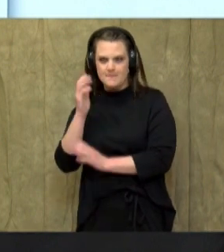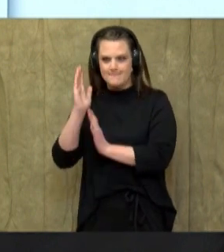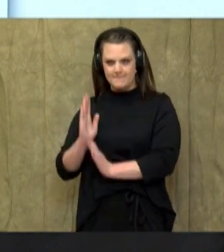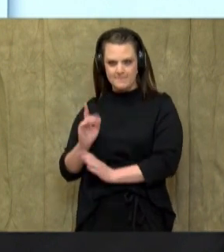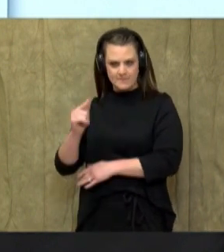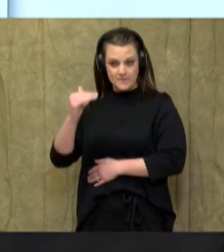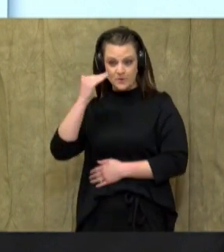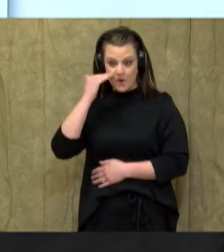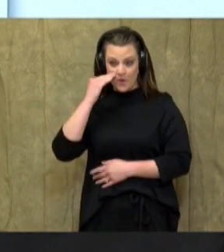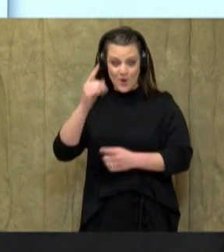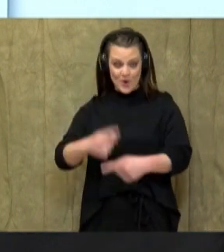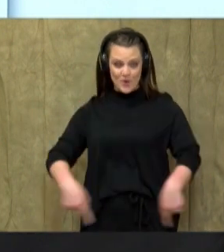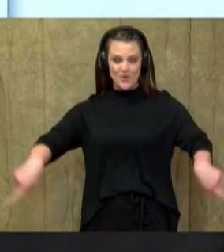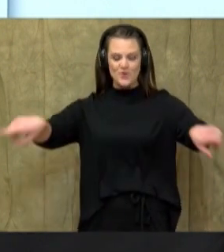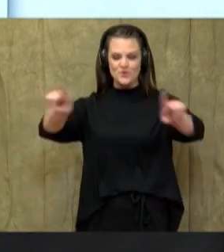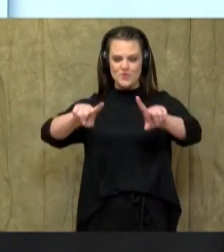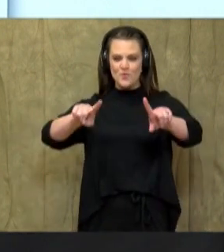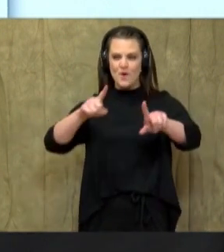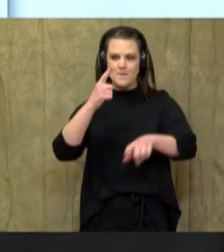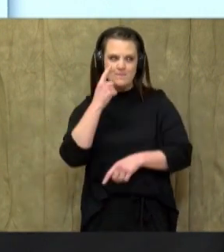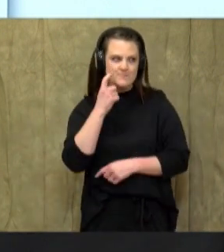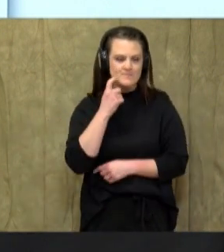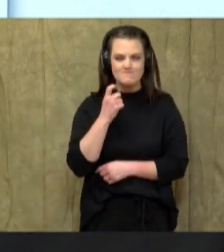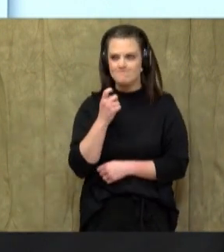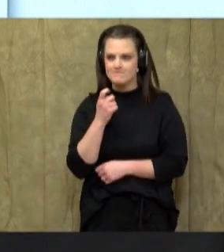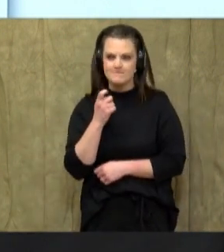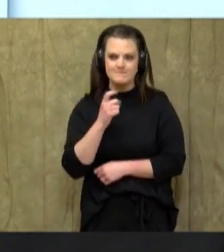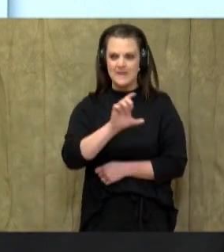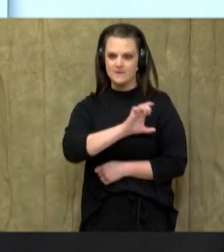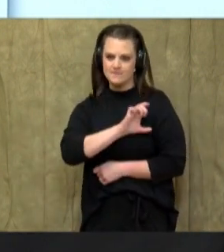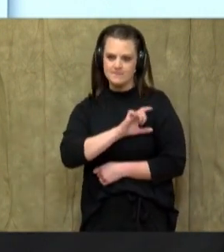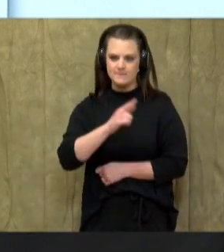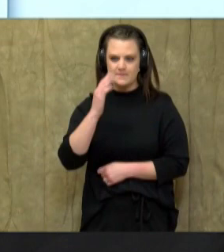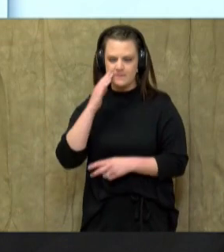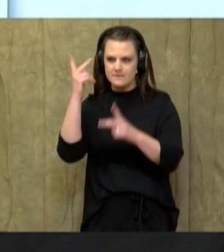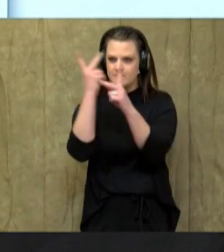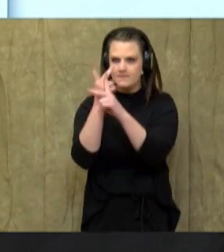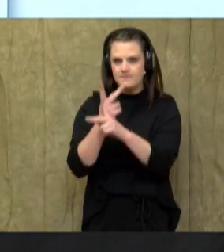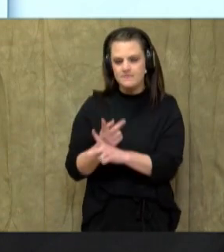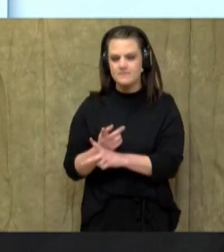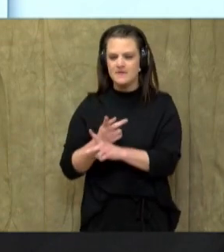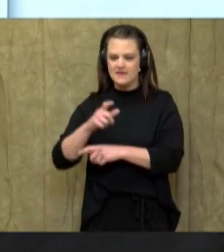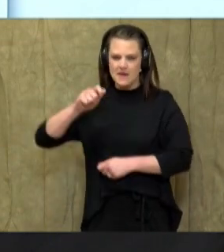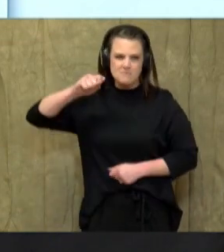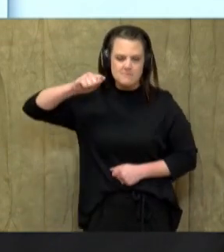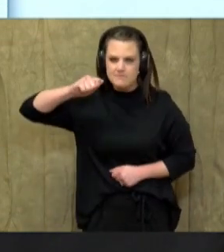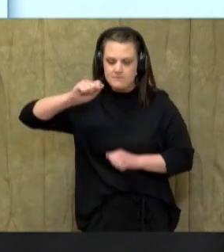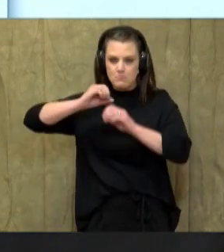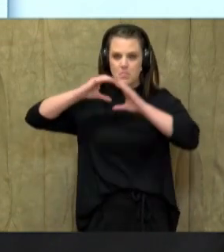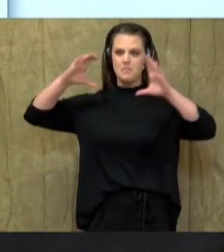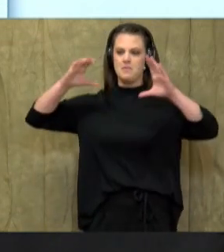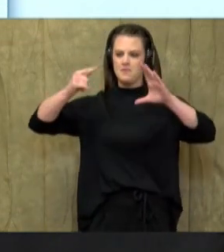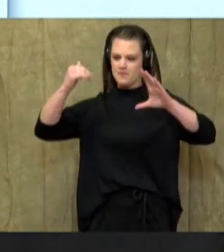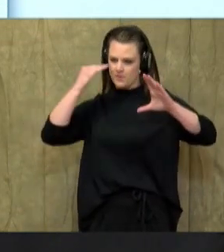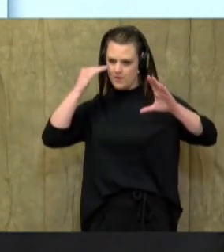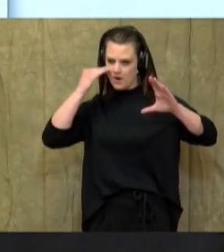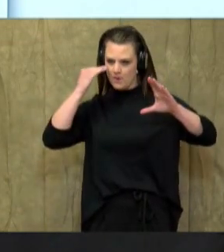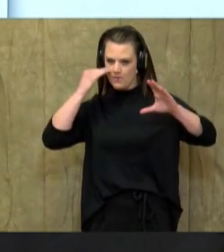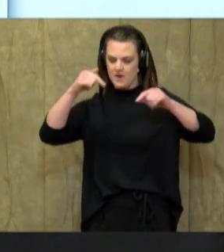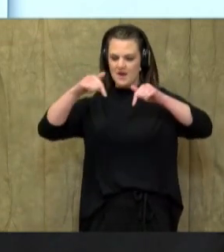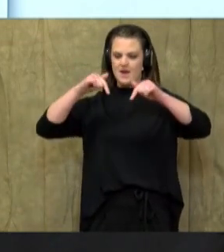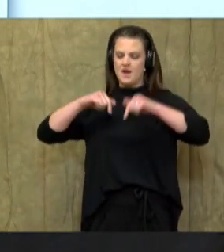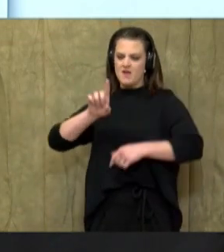you, boys and girls, to be that reading detective. Use that imaginary magnifying glass to go back in. Use